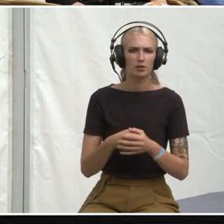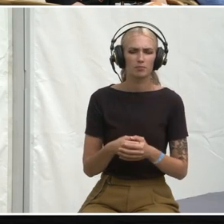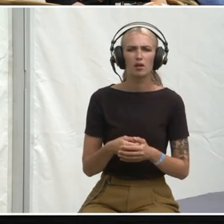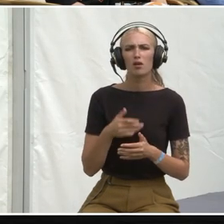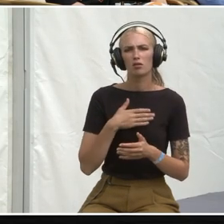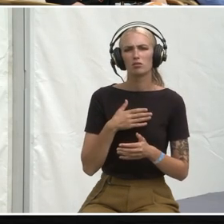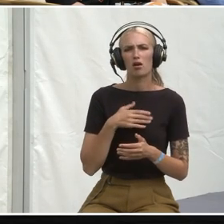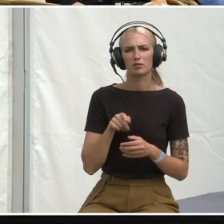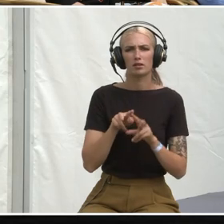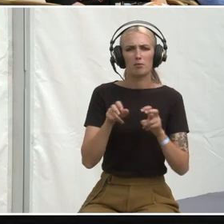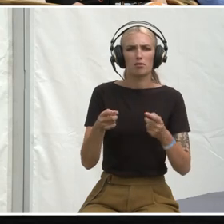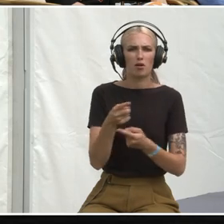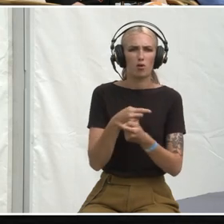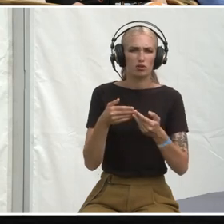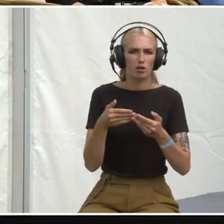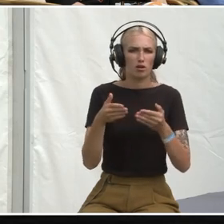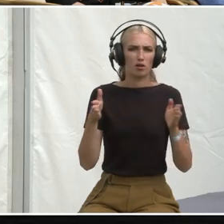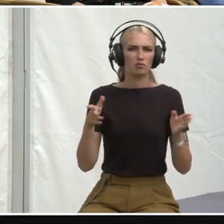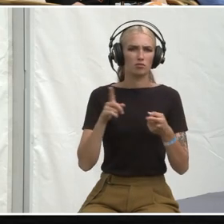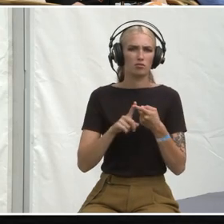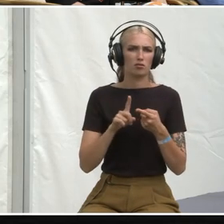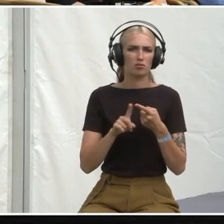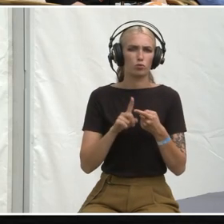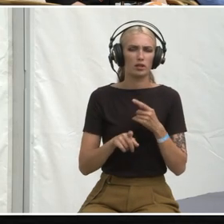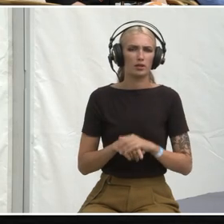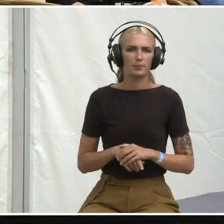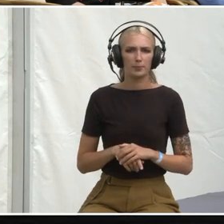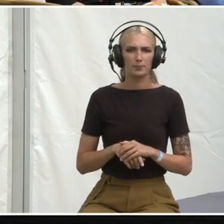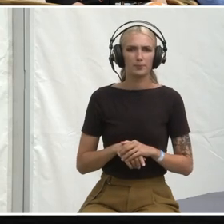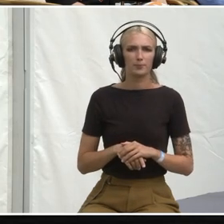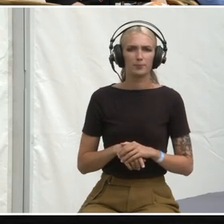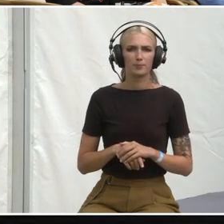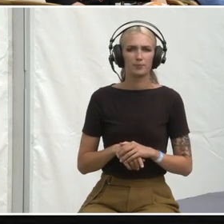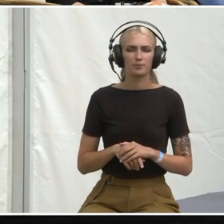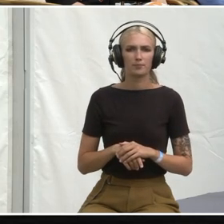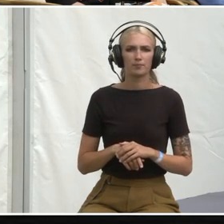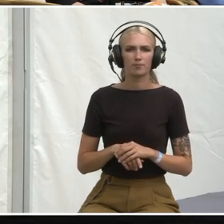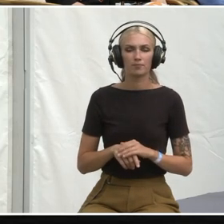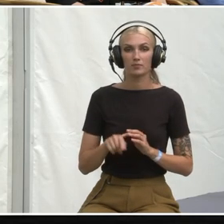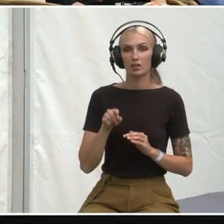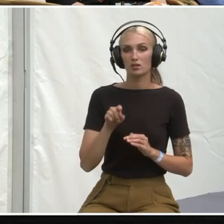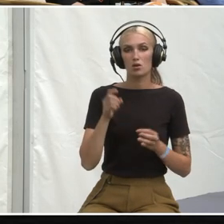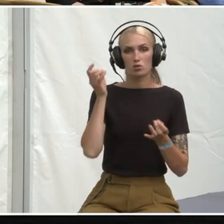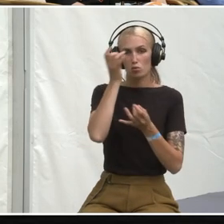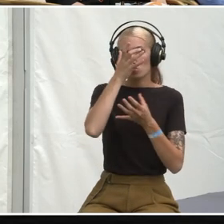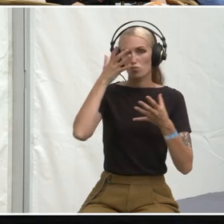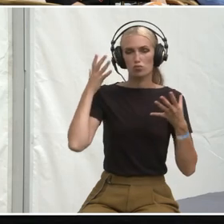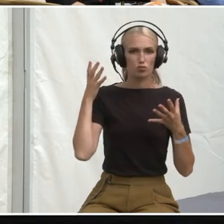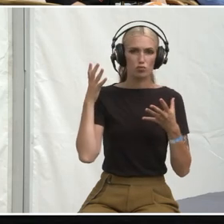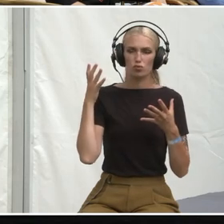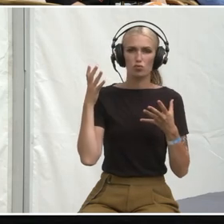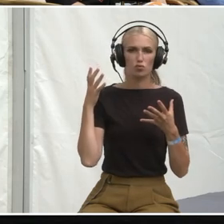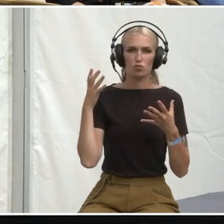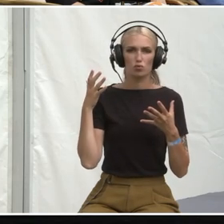a little bit about that, because obviously, as we all know, this has been one of the major cultural factors impacting